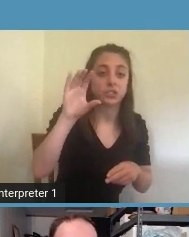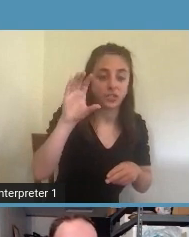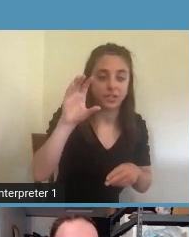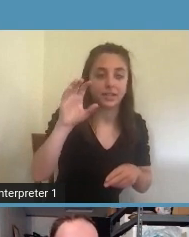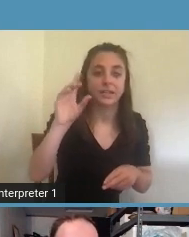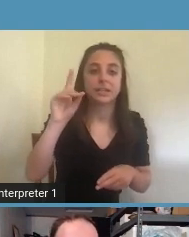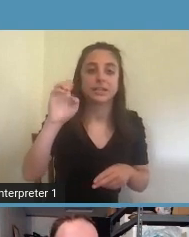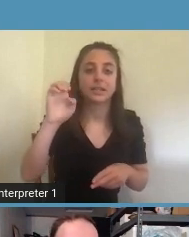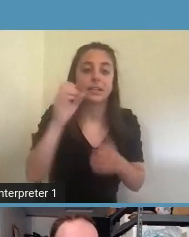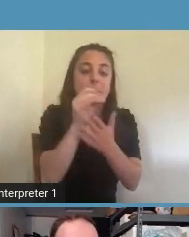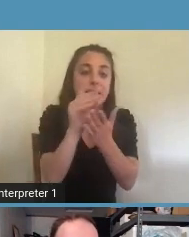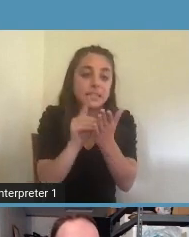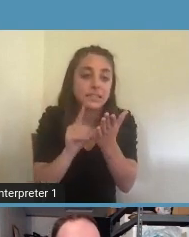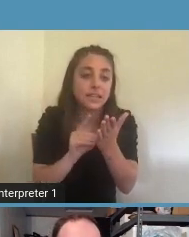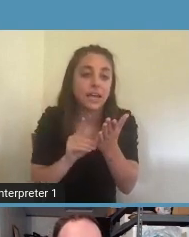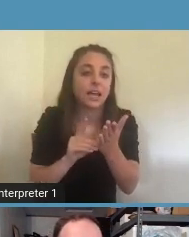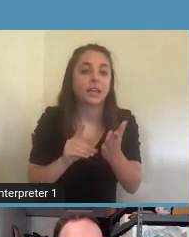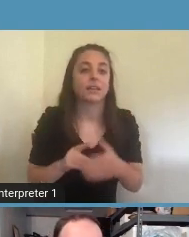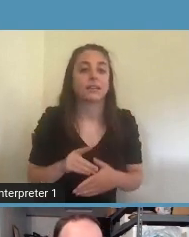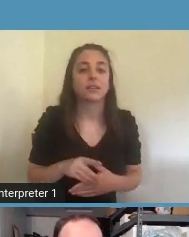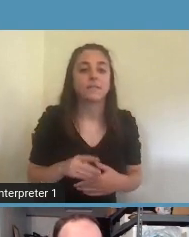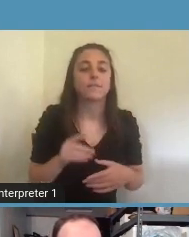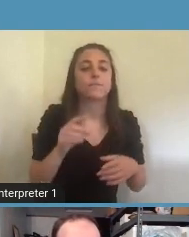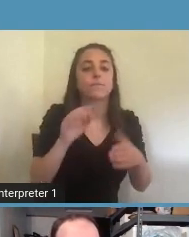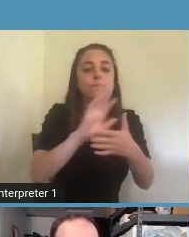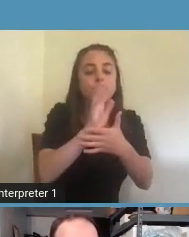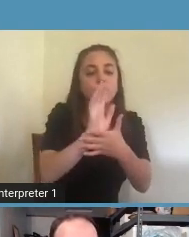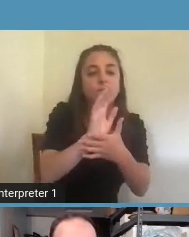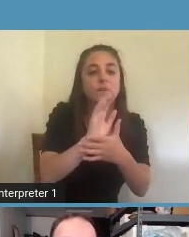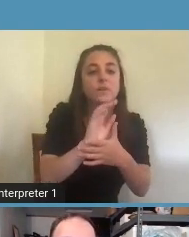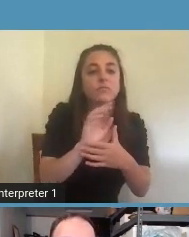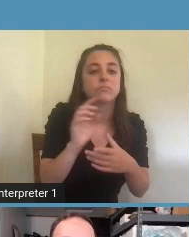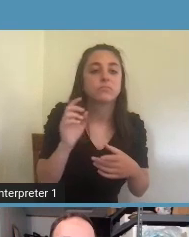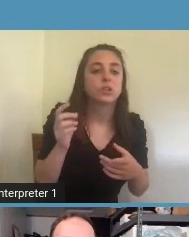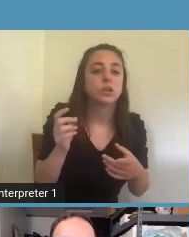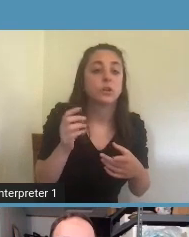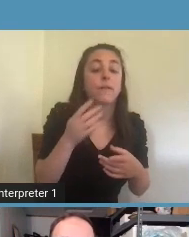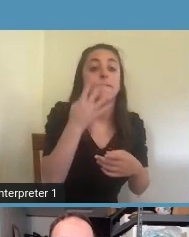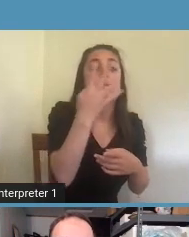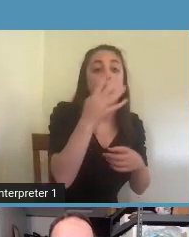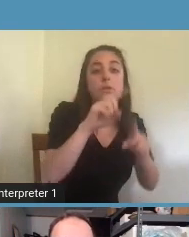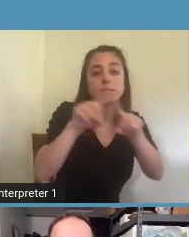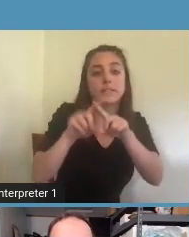HDMI video switcher. So I can plug in 4 different HDMI inputs to the back.